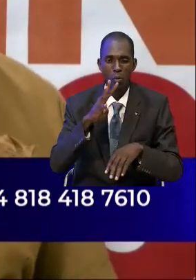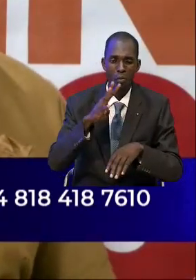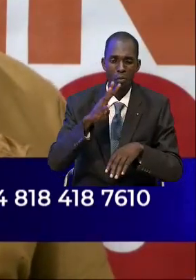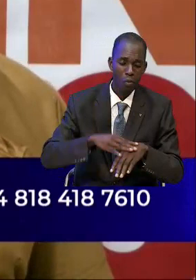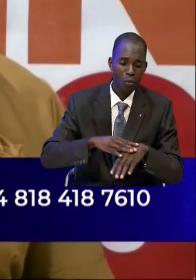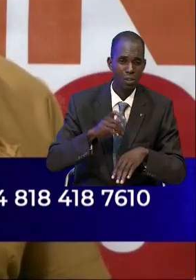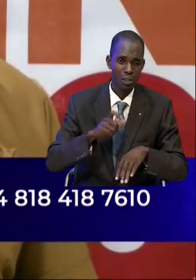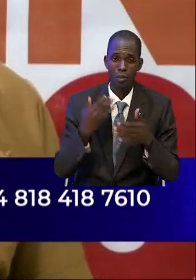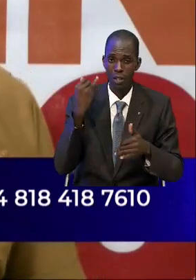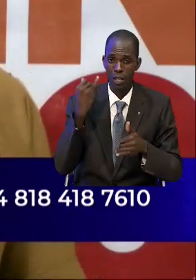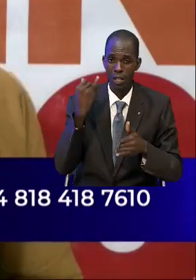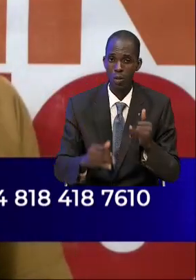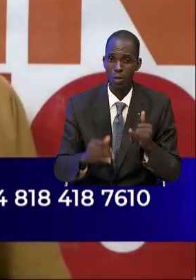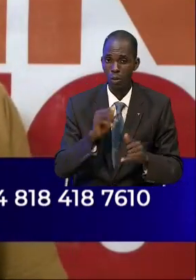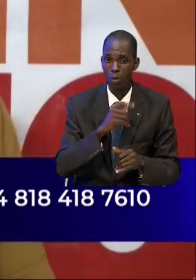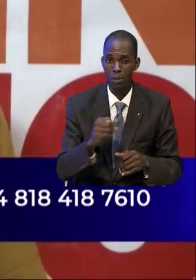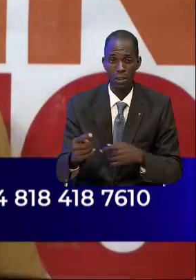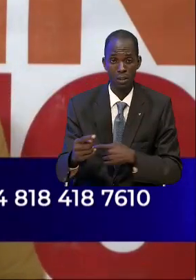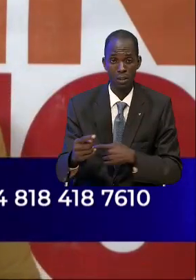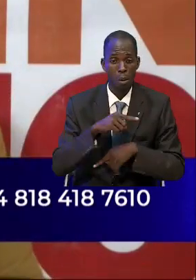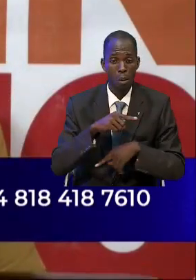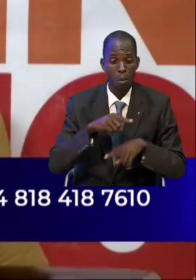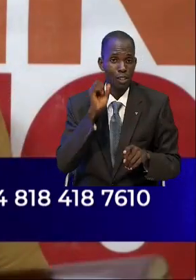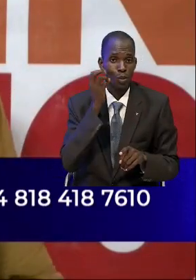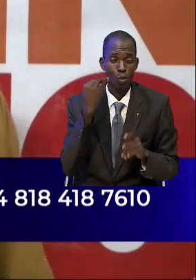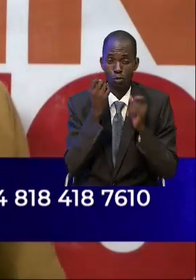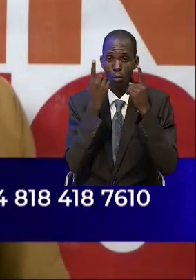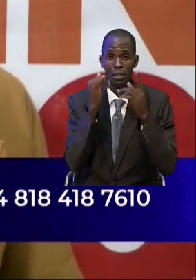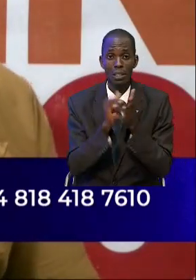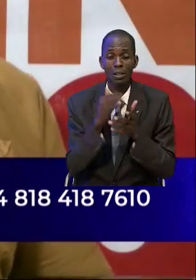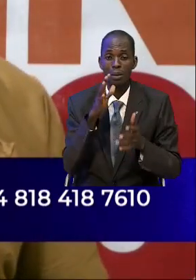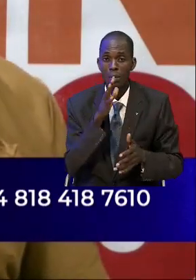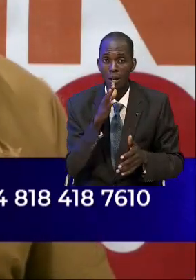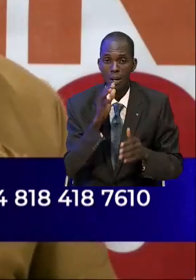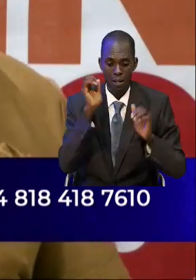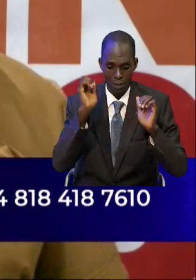she used to urinate 3 or 4 times before they run up. But I